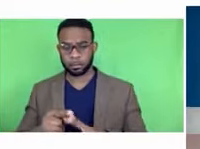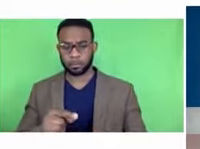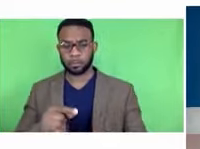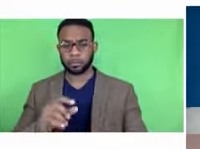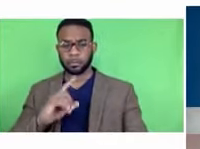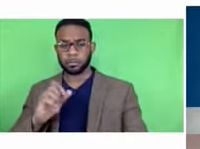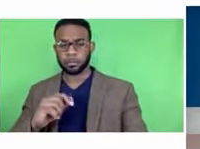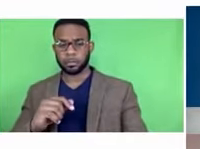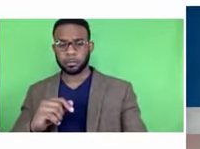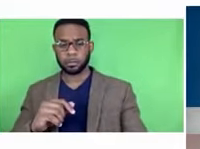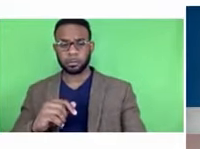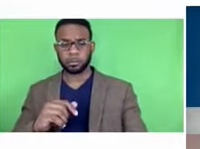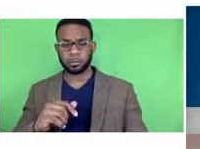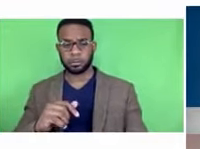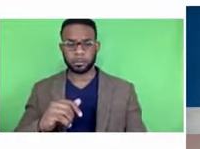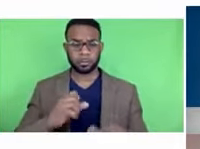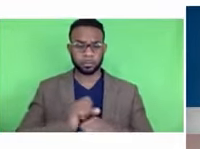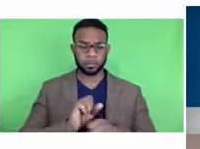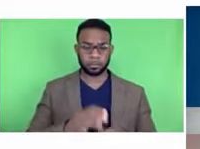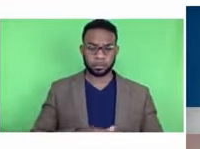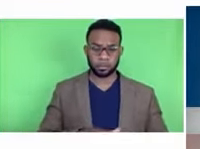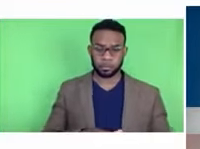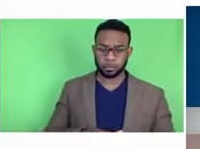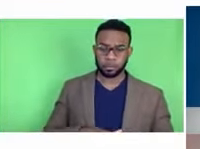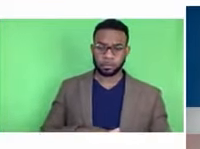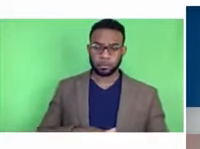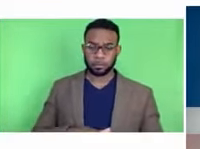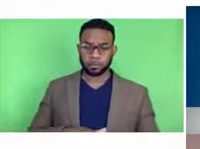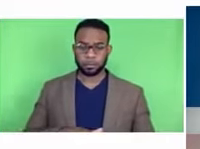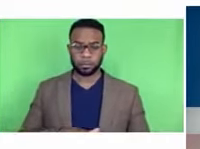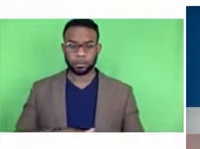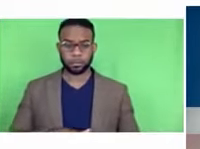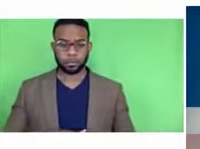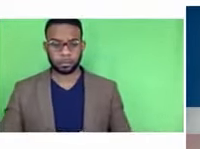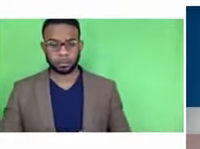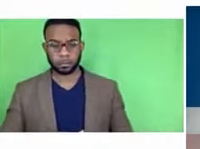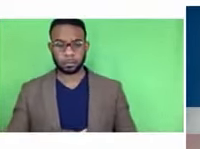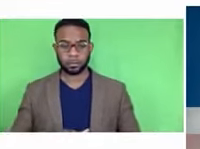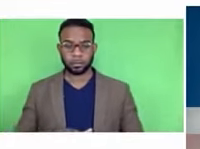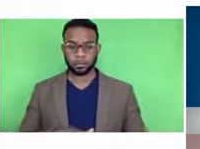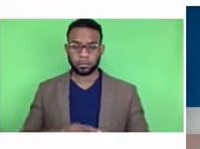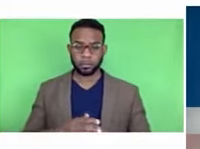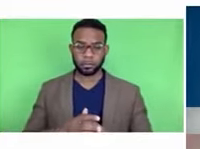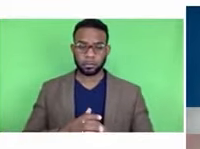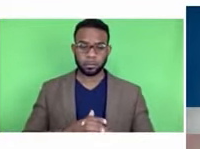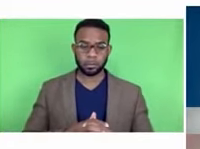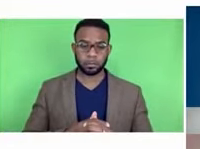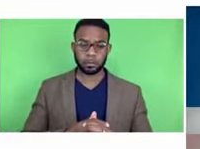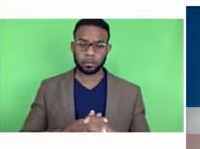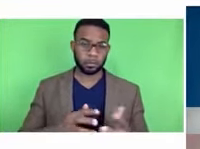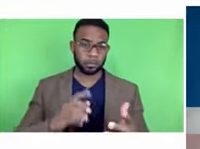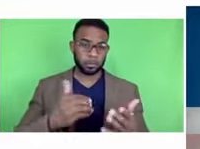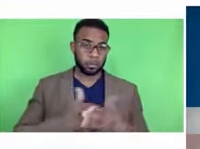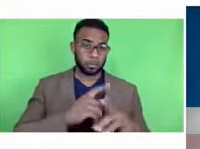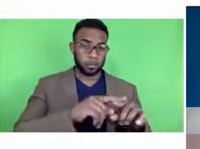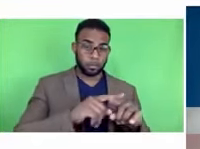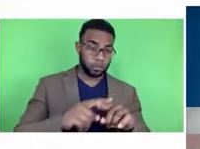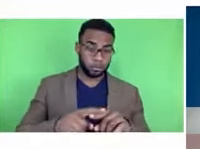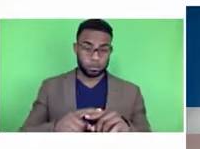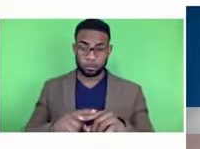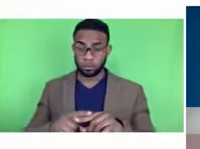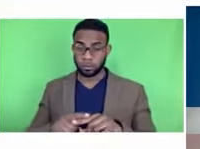the employer, when it's time to talk to them, should your condition get worse or if you are diagnosed with a new condition. You know,